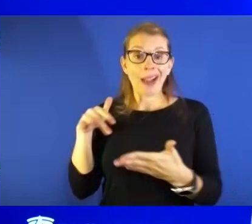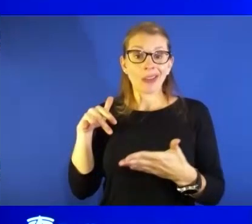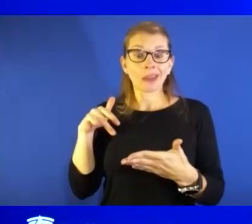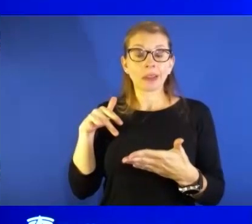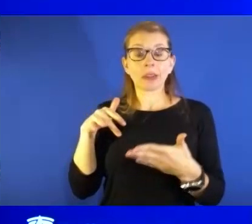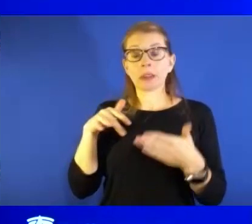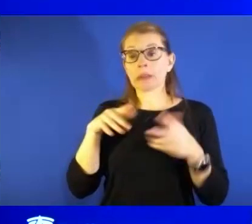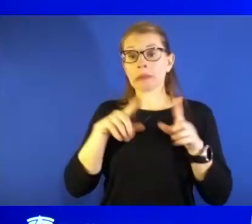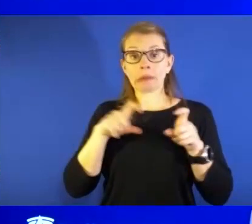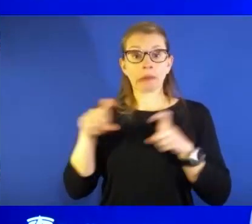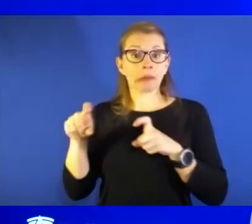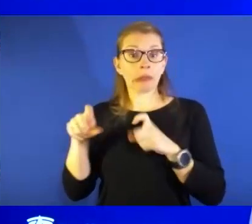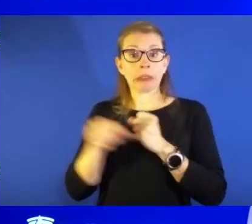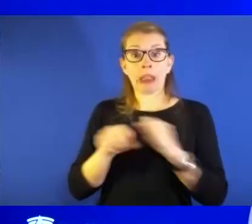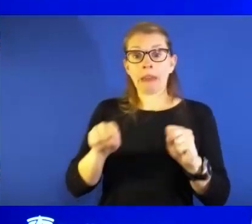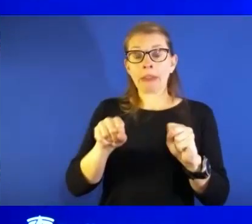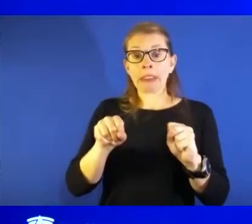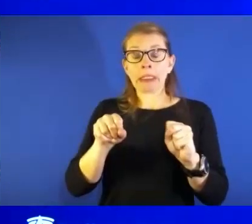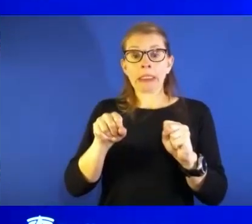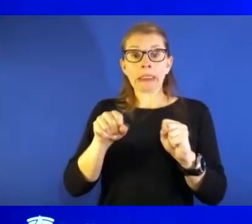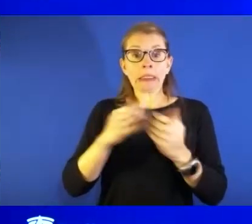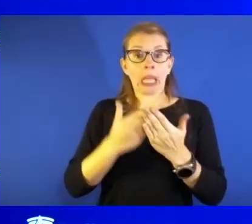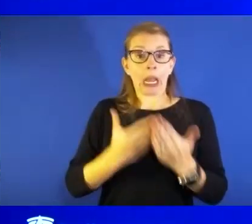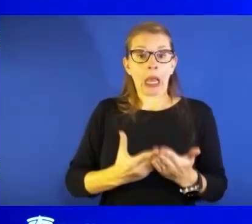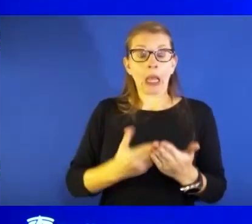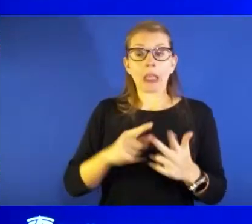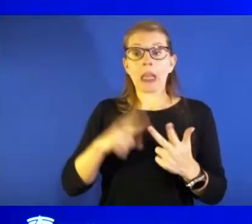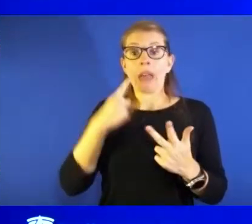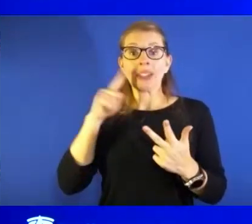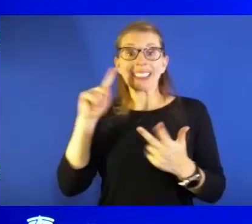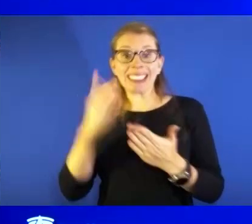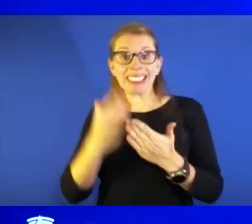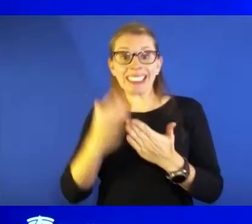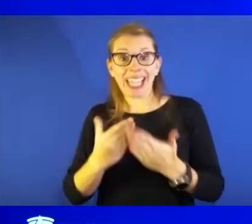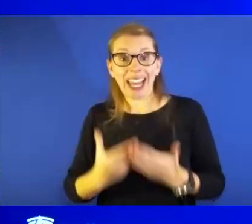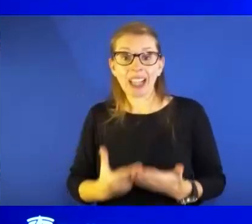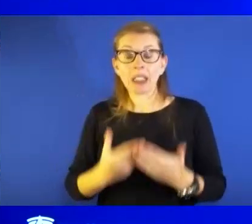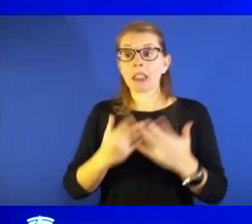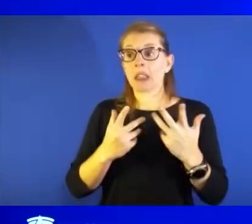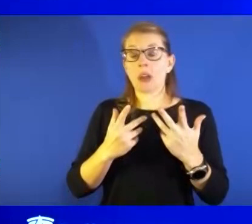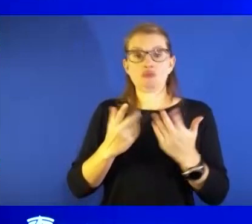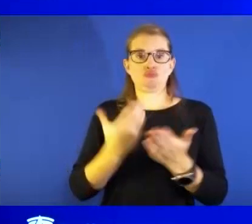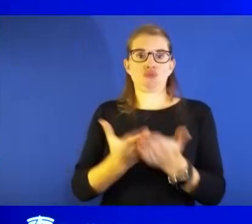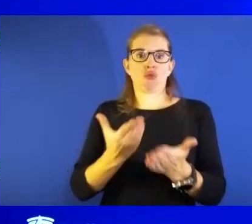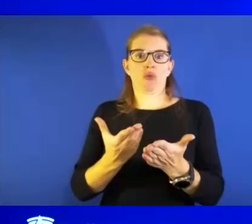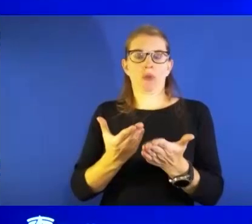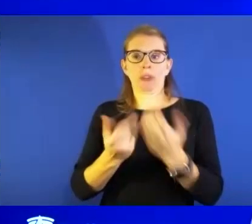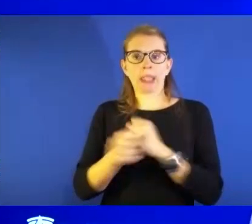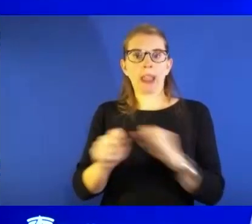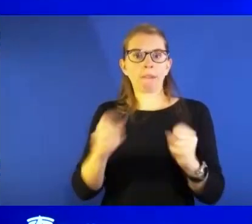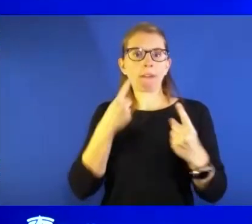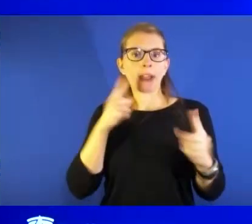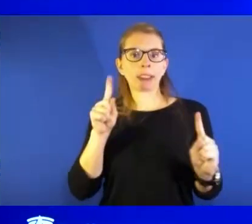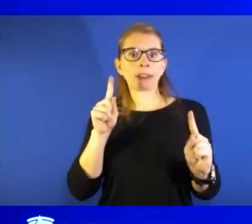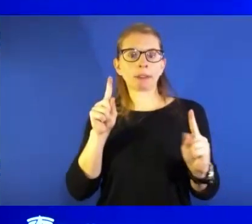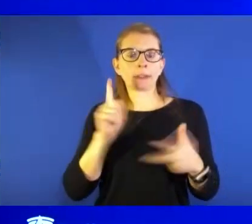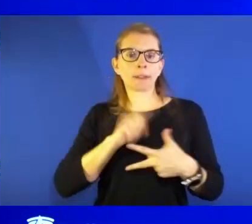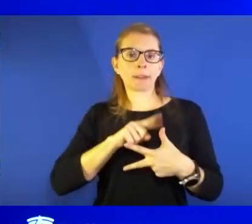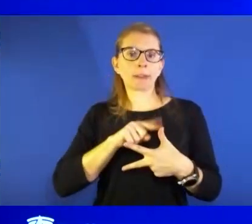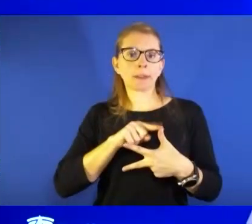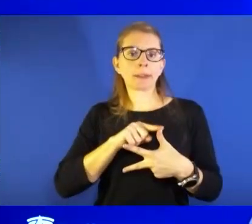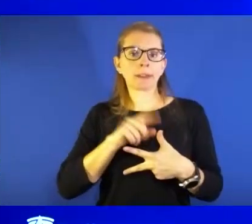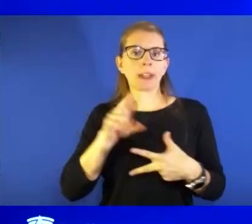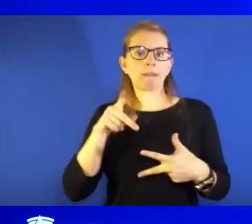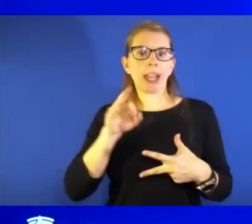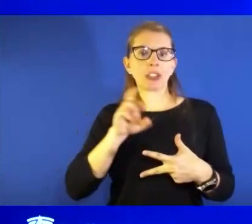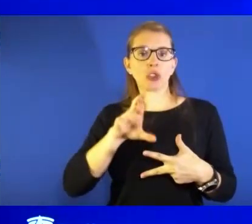so they can look at the efficacy data, and we know that they have been shown and proven to be safe and effective. But if not, then